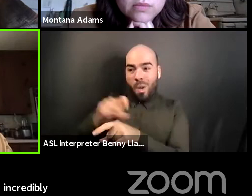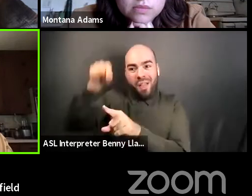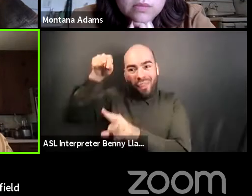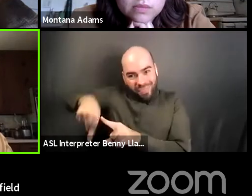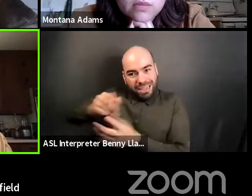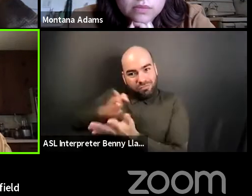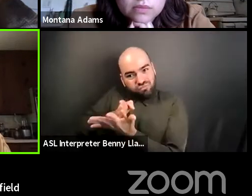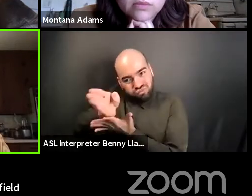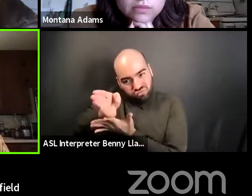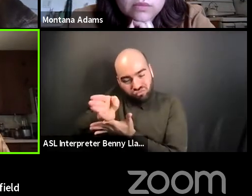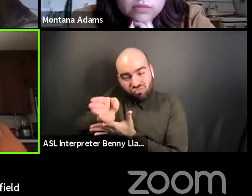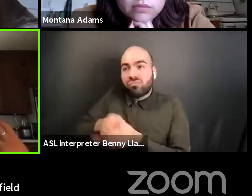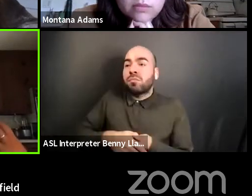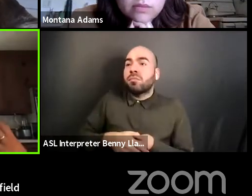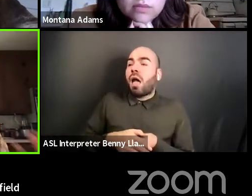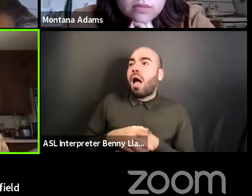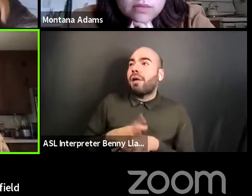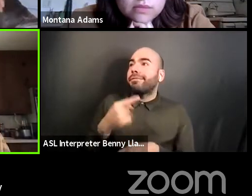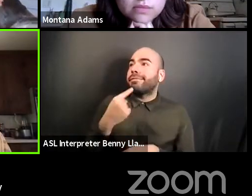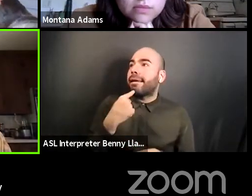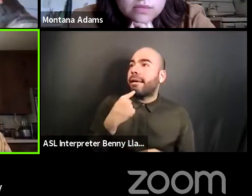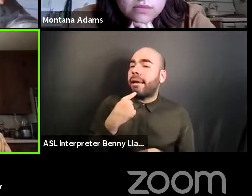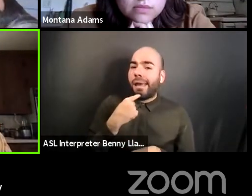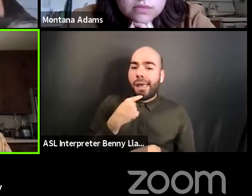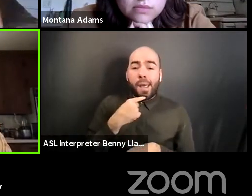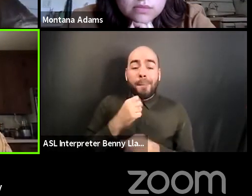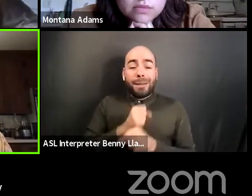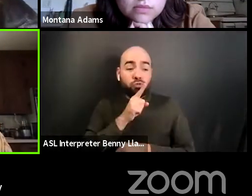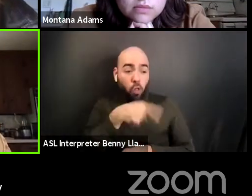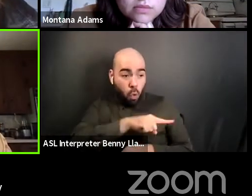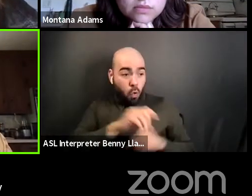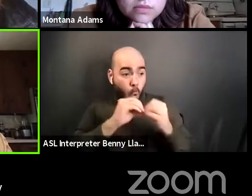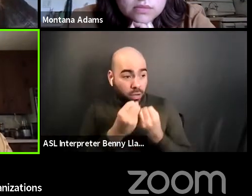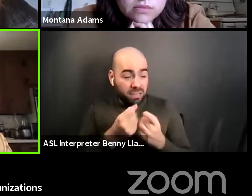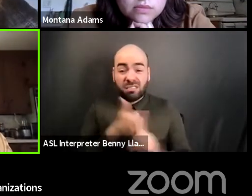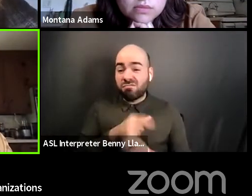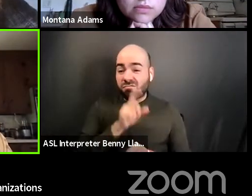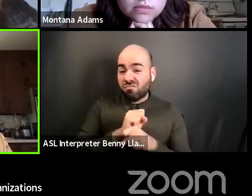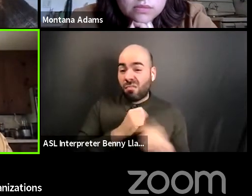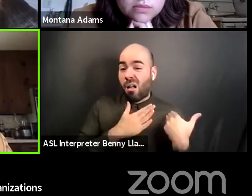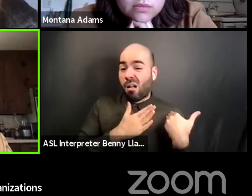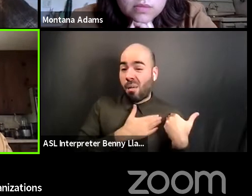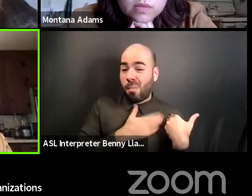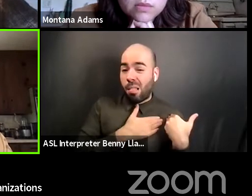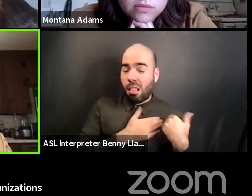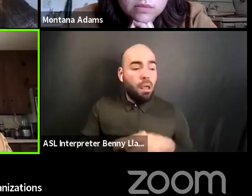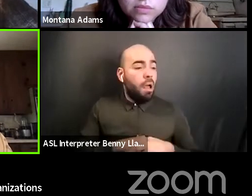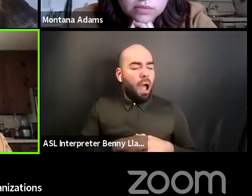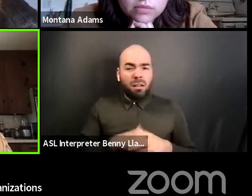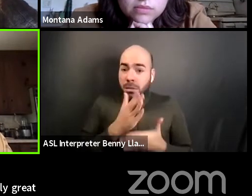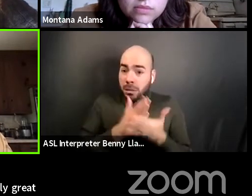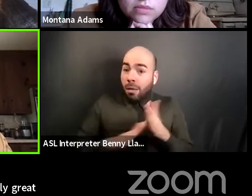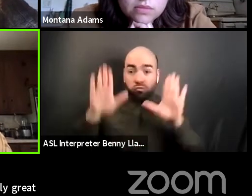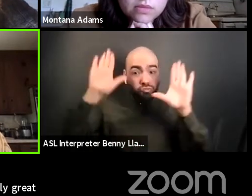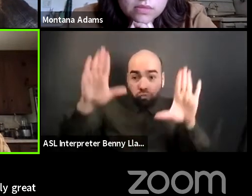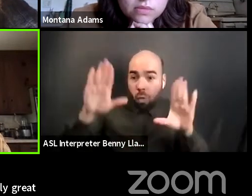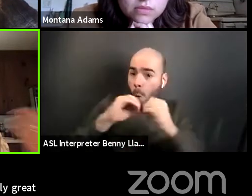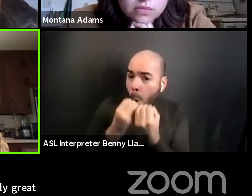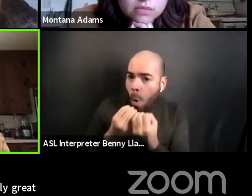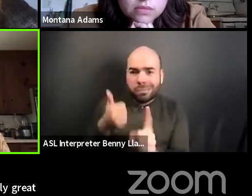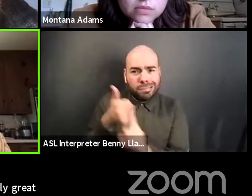by saying, you know, holding organizations accountable, and there are some really great organizations out there doing that kind of